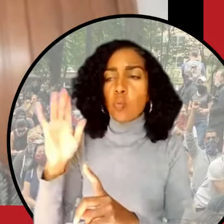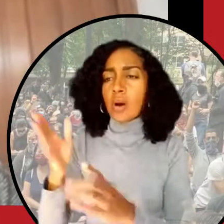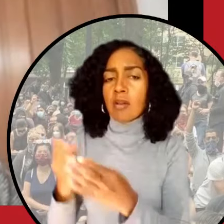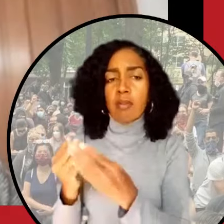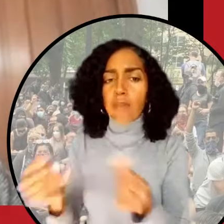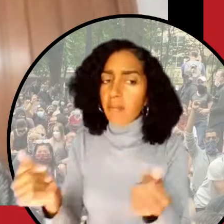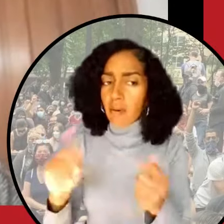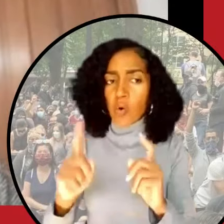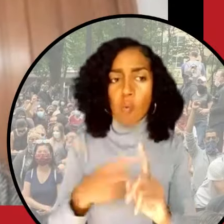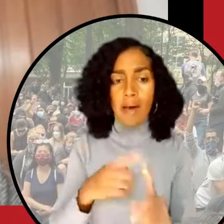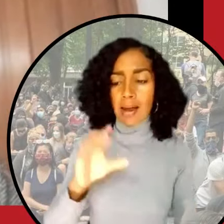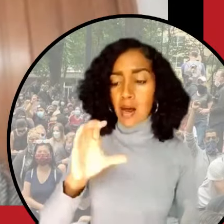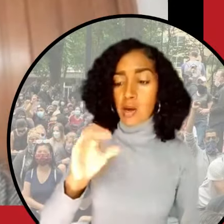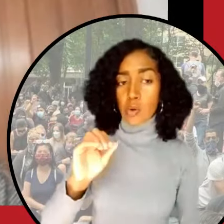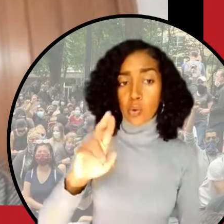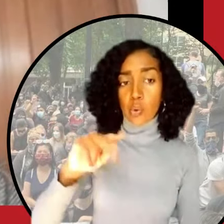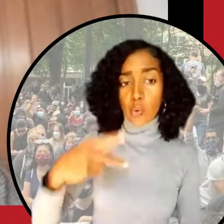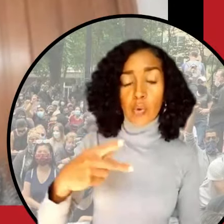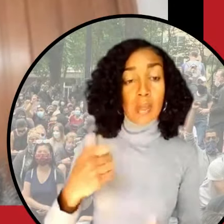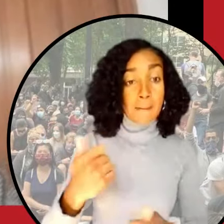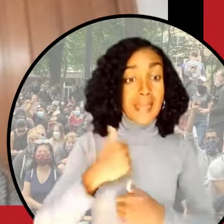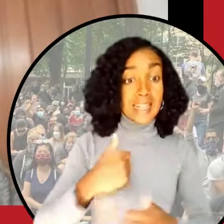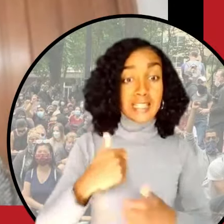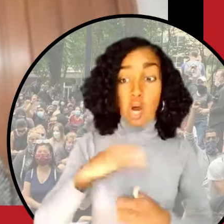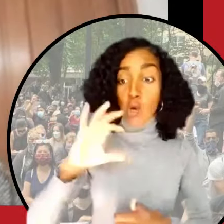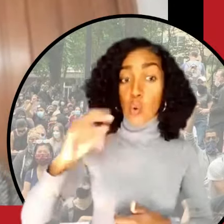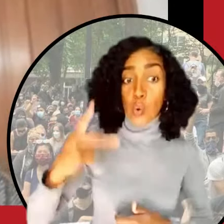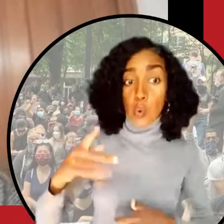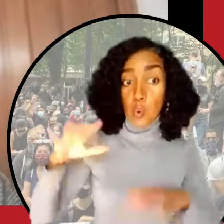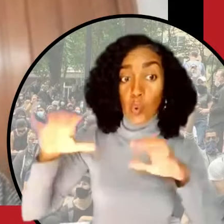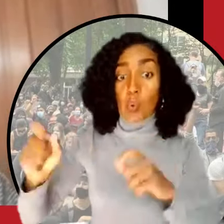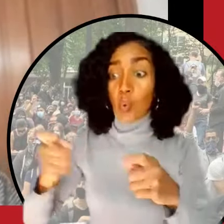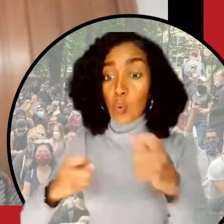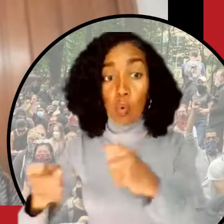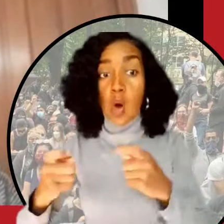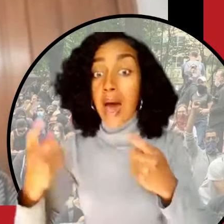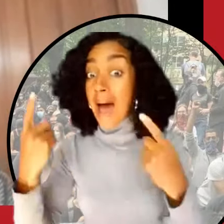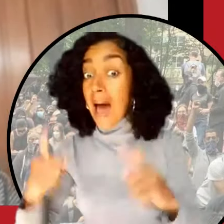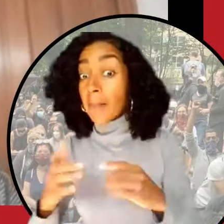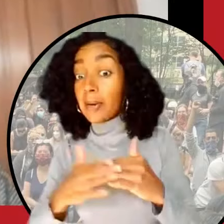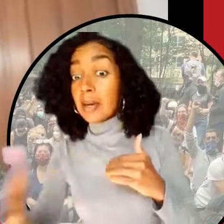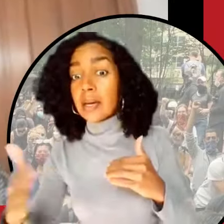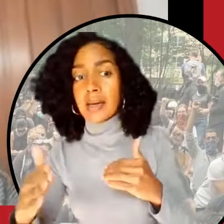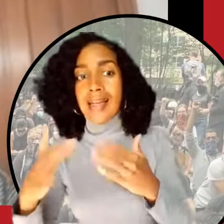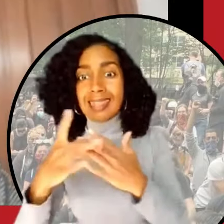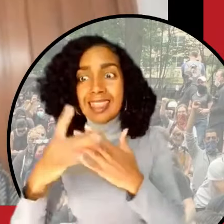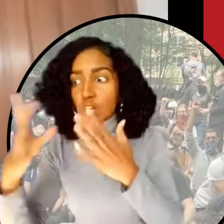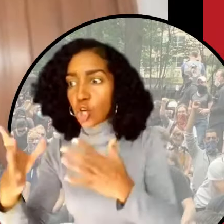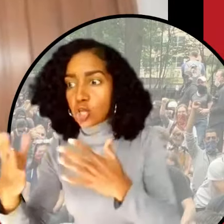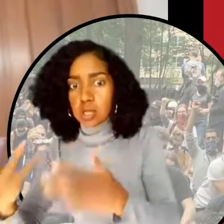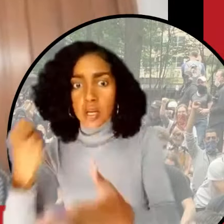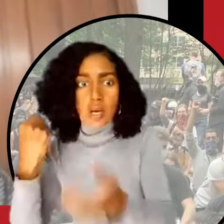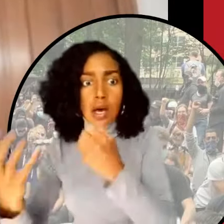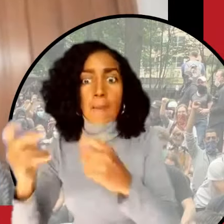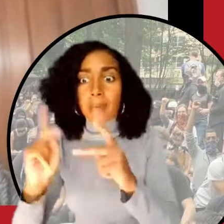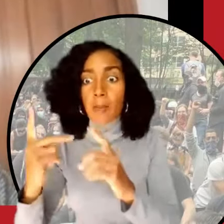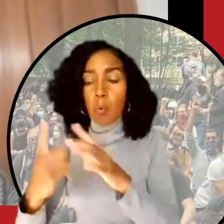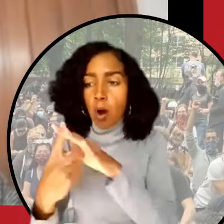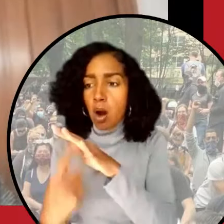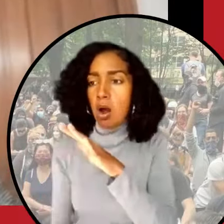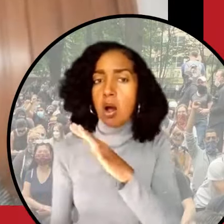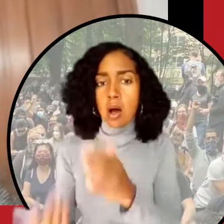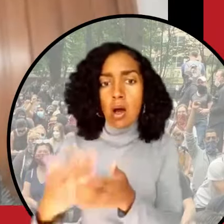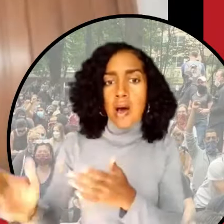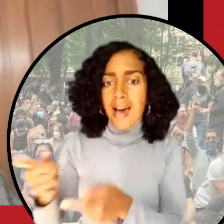coup, after the military coup, what happened? Leaders were arrested, people were taken away, tortured, people were thrown into